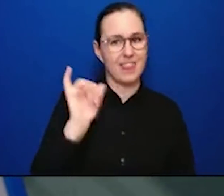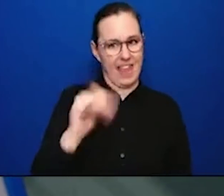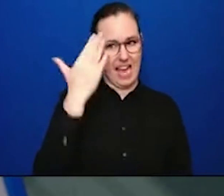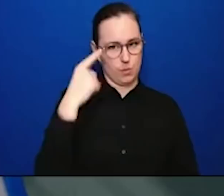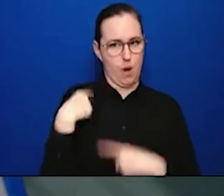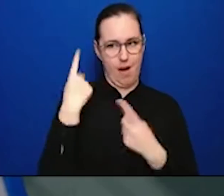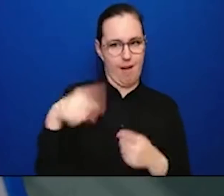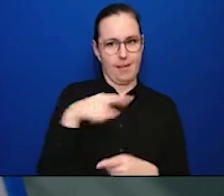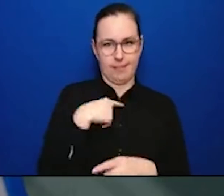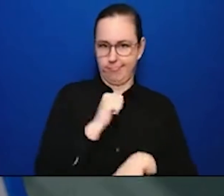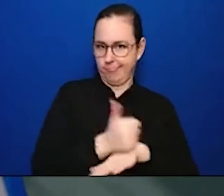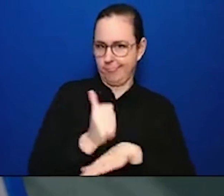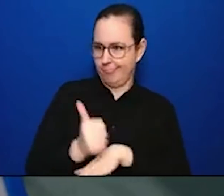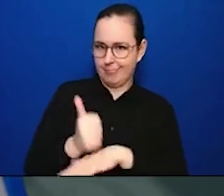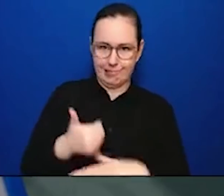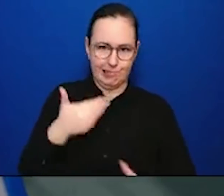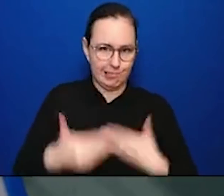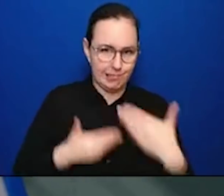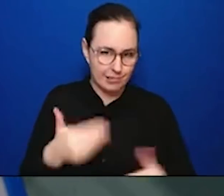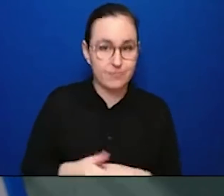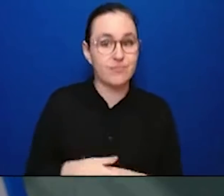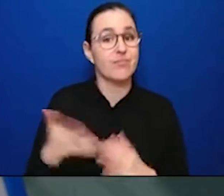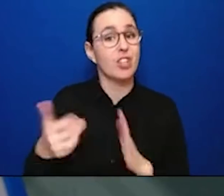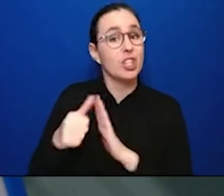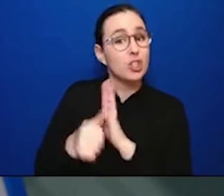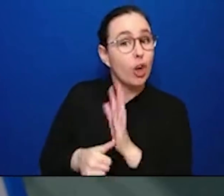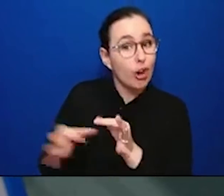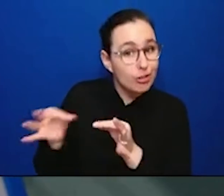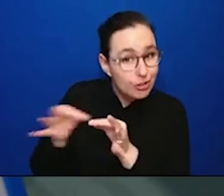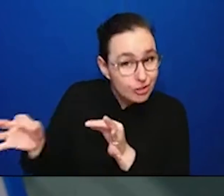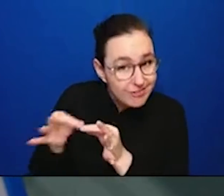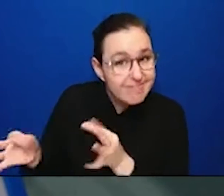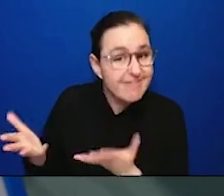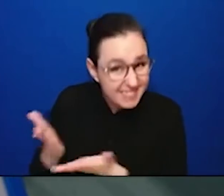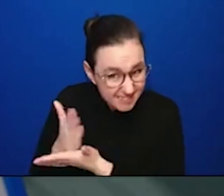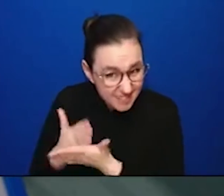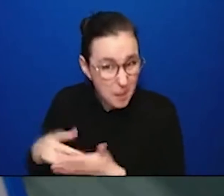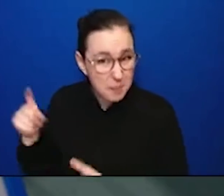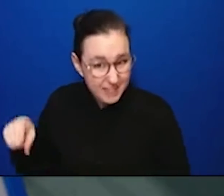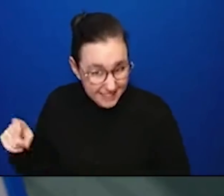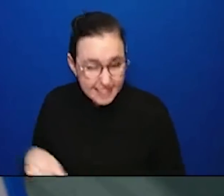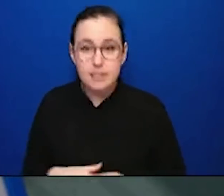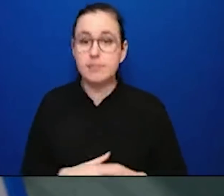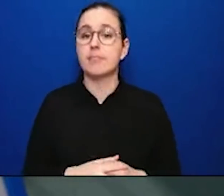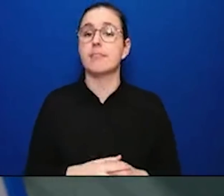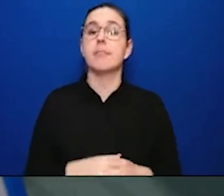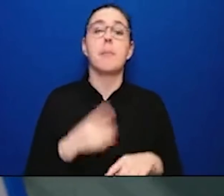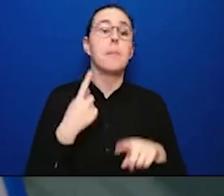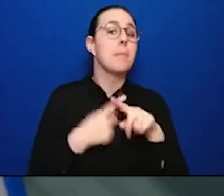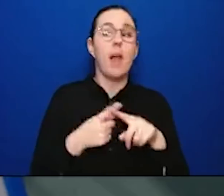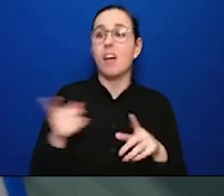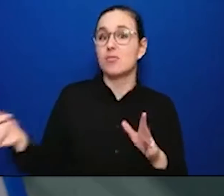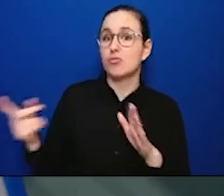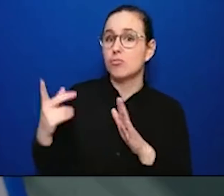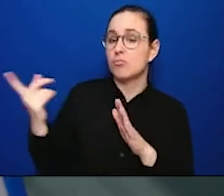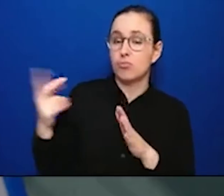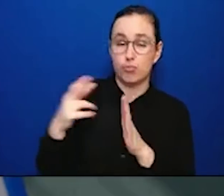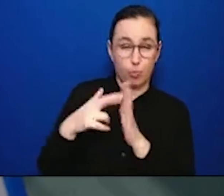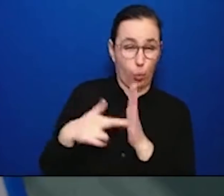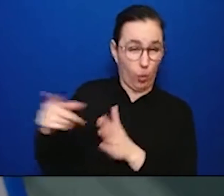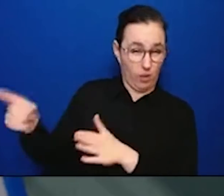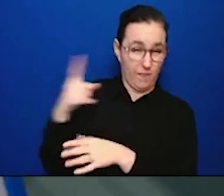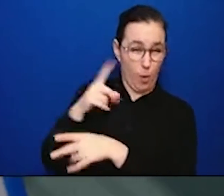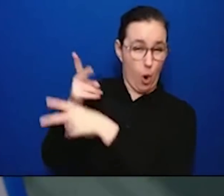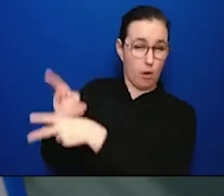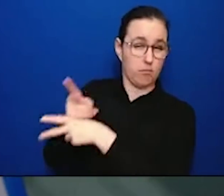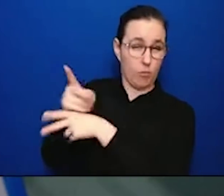this first non-stat or weekend day of January, but also other measures to make sure that we have a